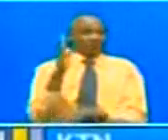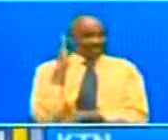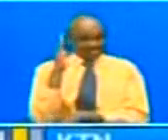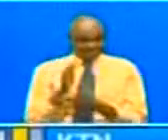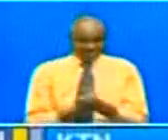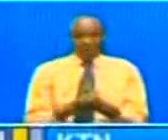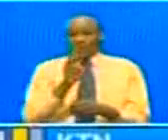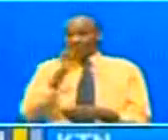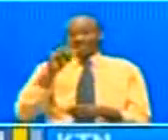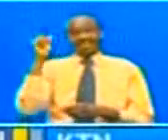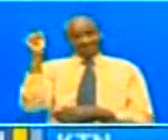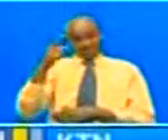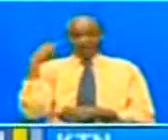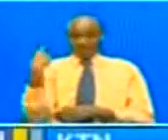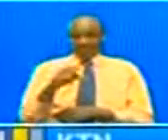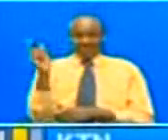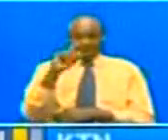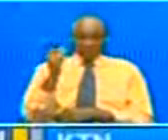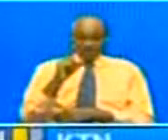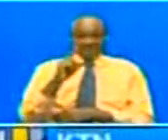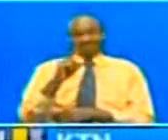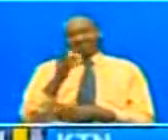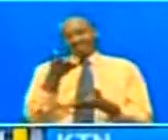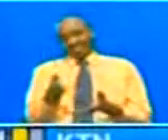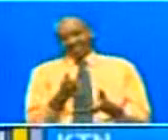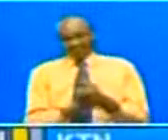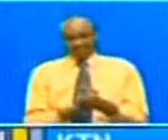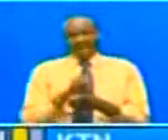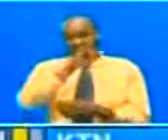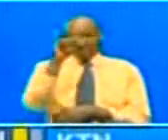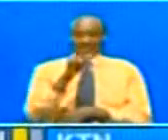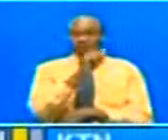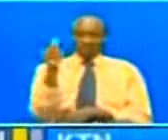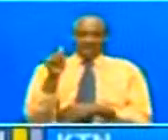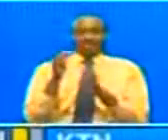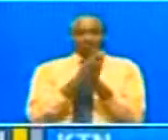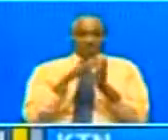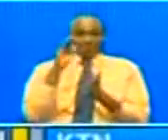while Western Stima beat Nairobi City Stars. Our very own Hassan Juma now reports.